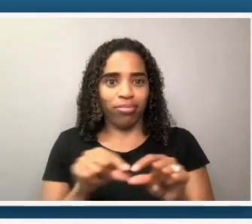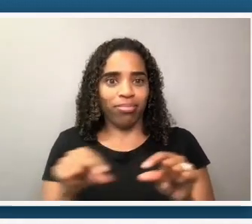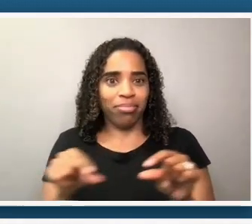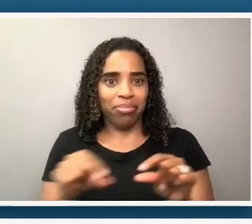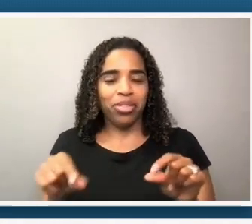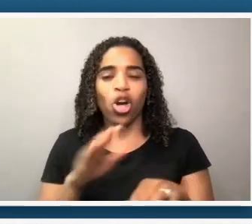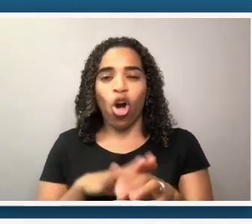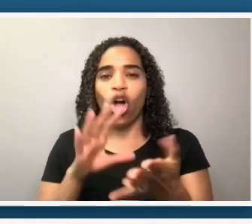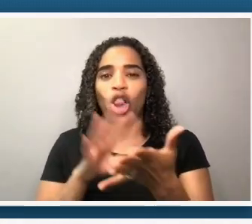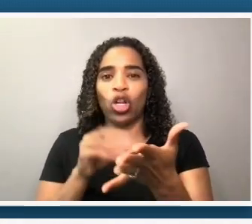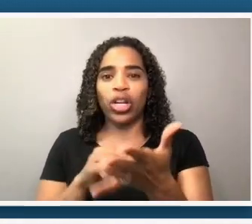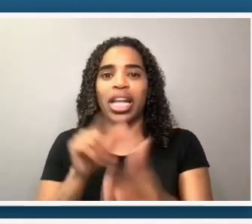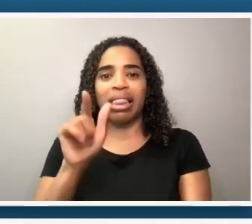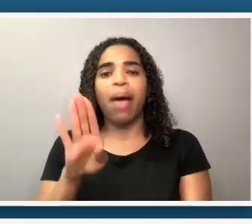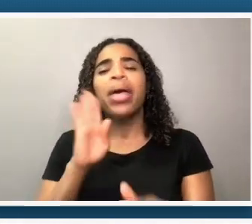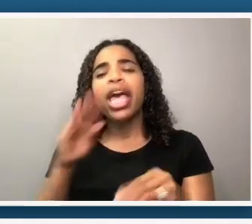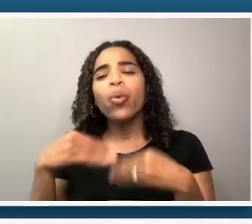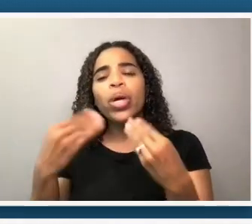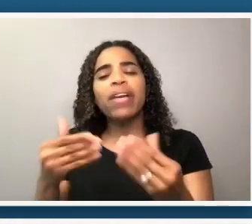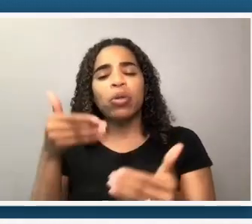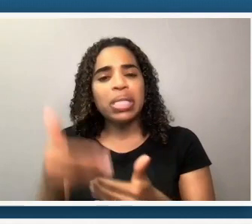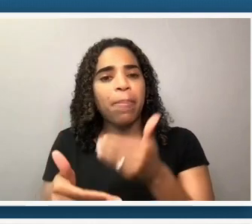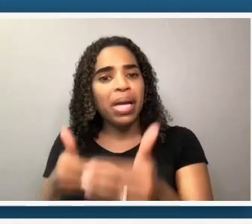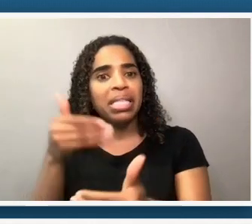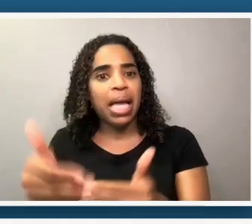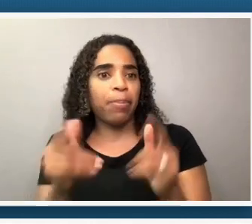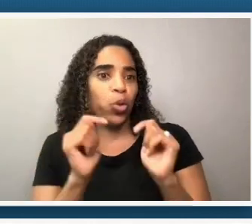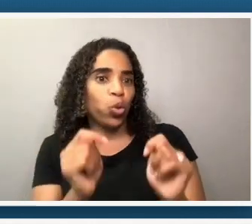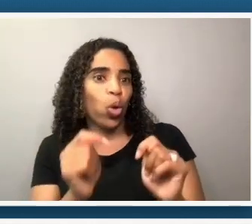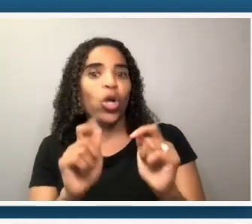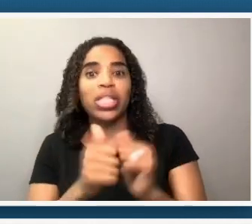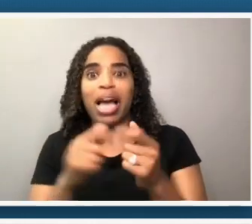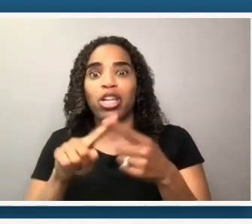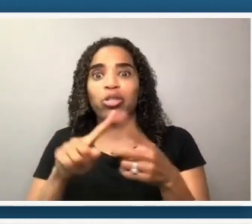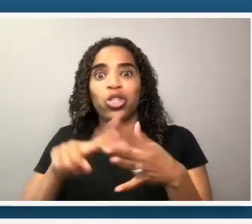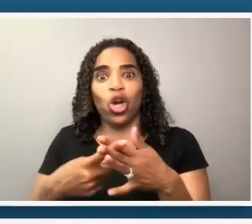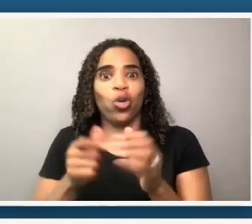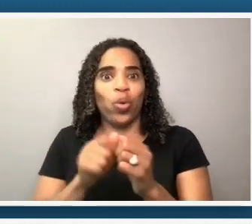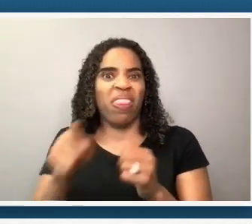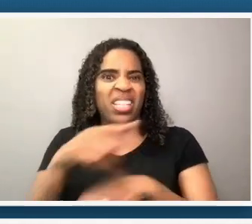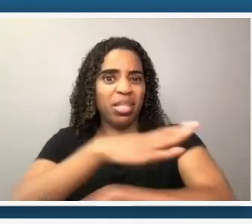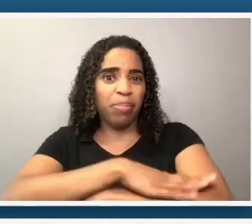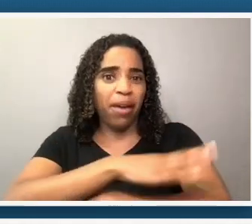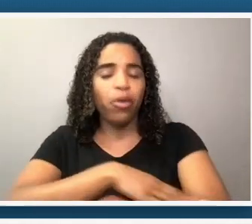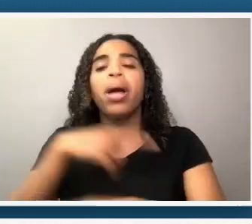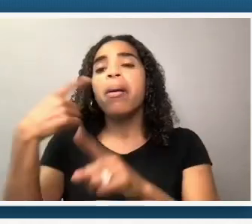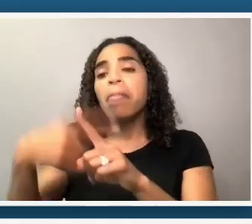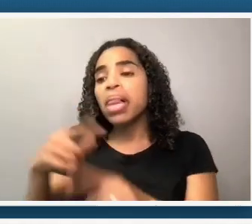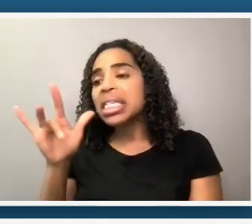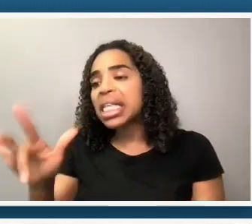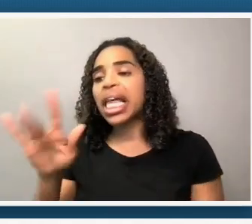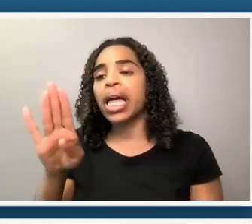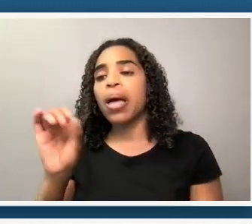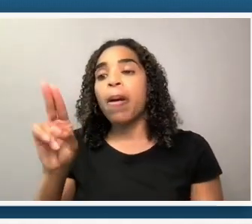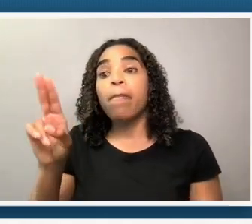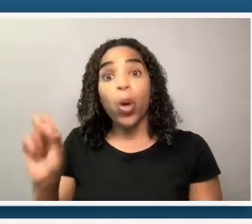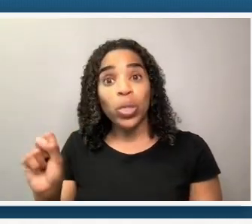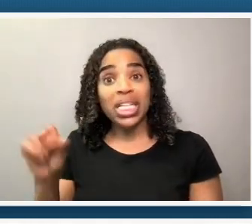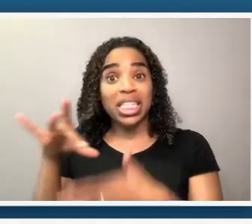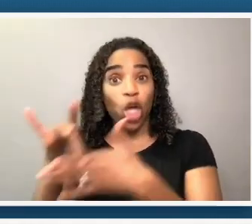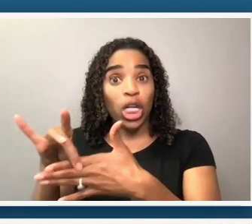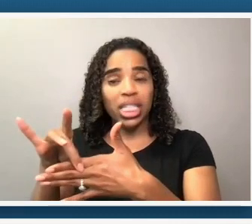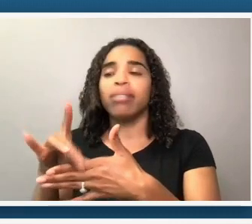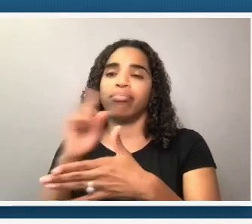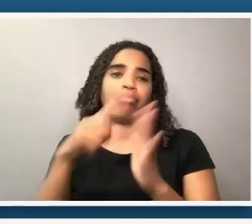is where you can find step-by-step tutorials on how to get started in the platform. There's also a video in the bonus content section of the event platform